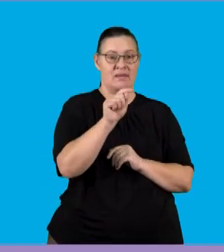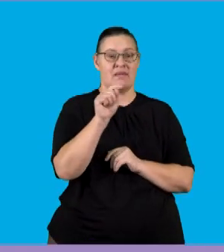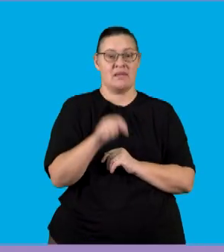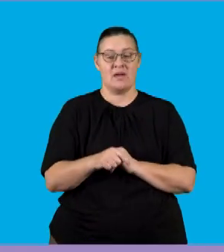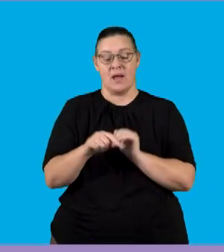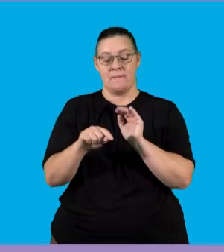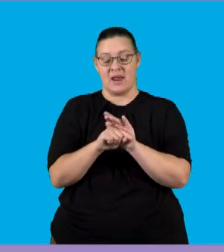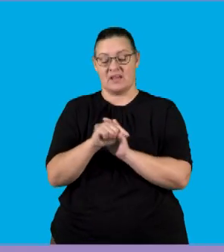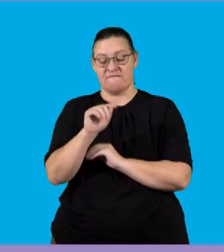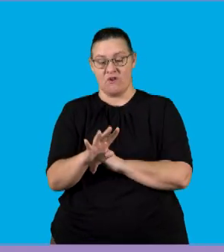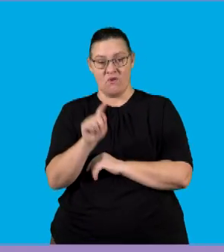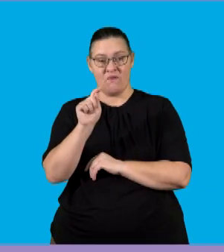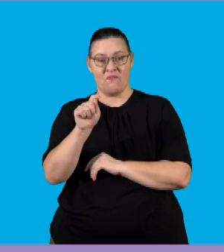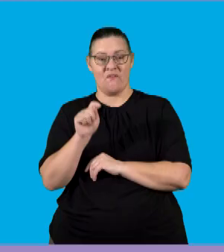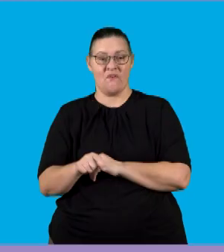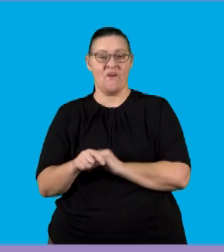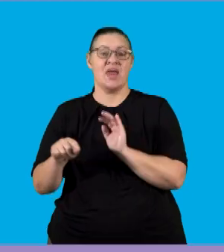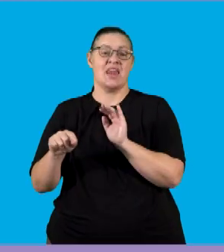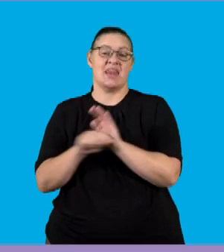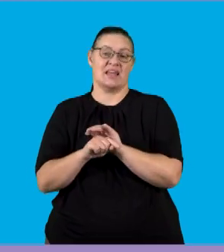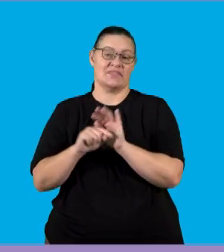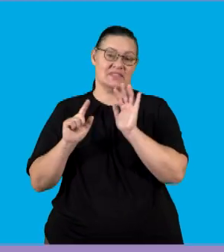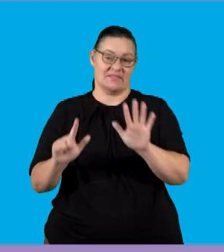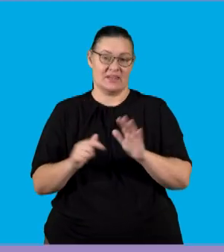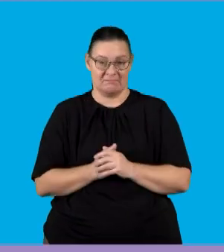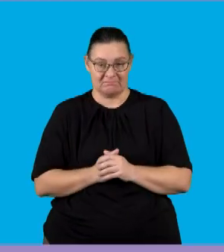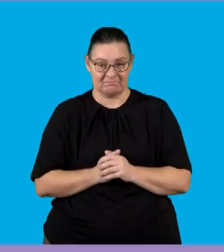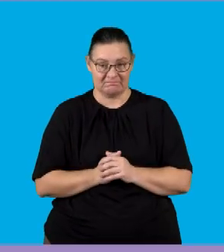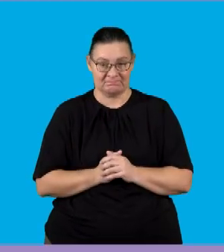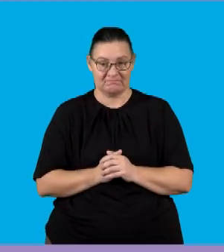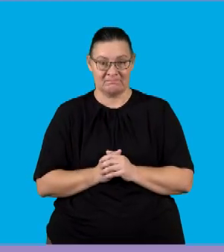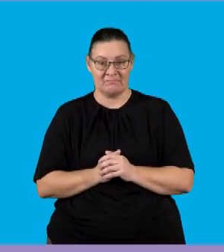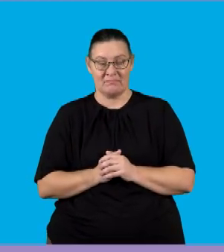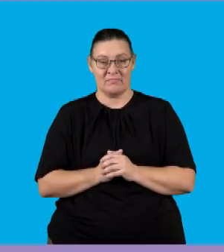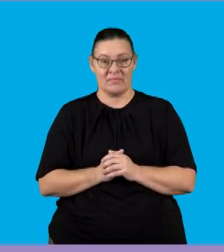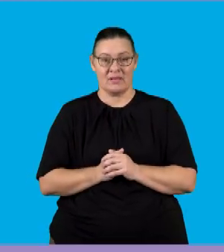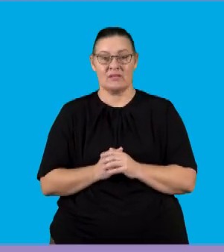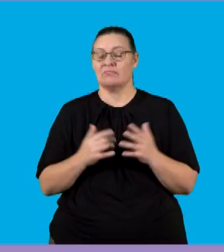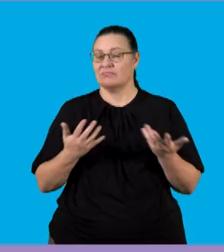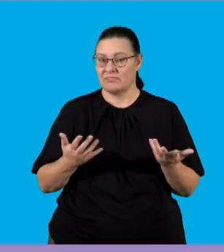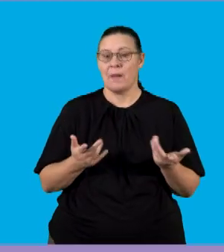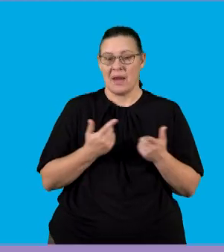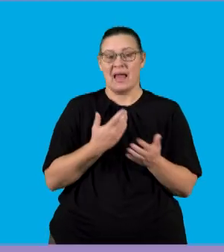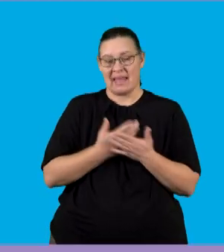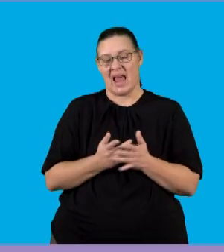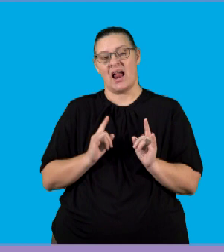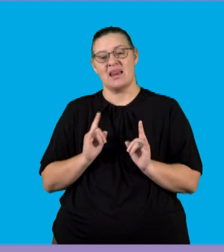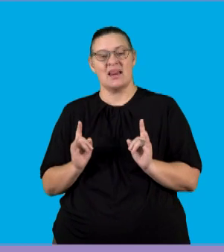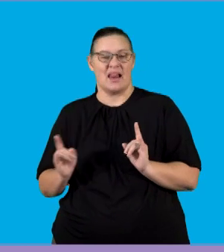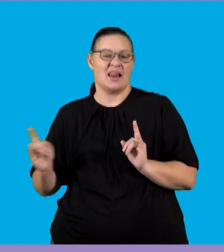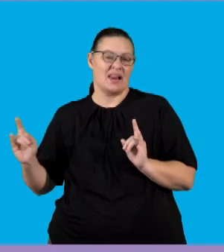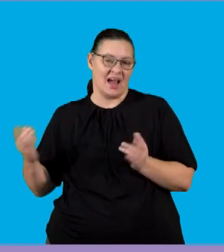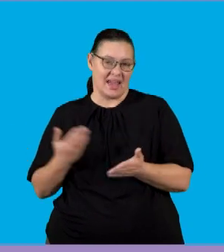the -1 and the -4 and -7. We are going to stop there, but of course, this